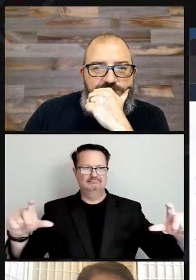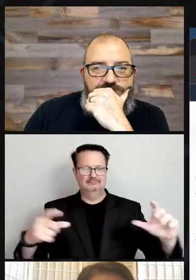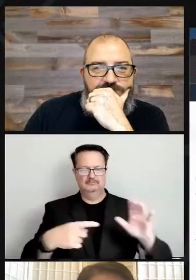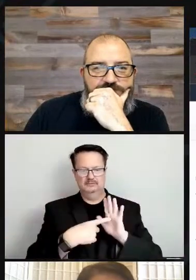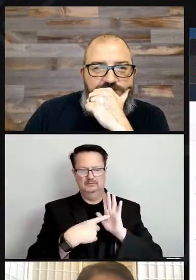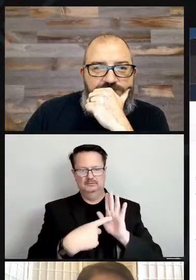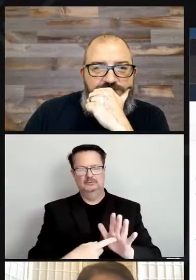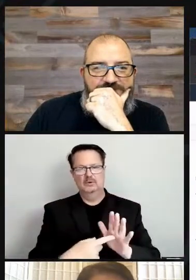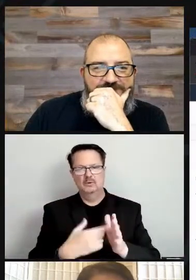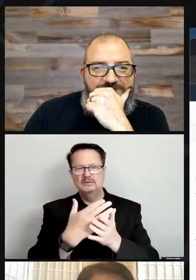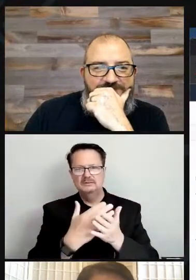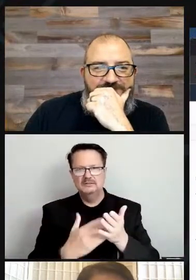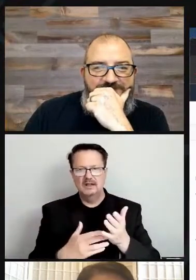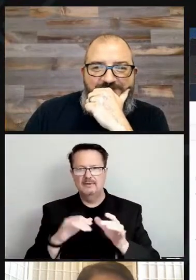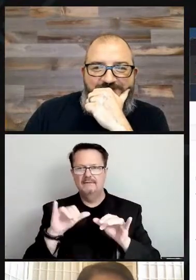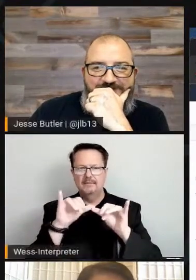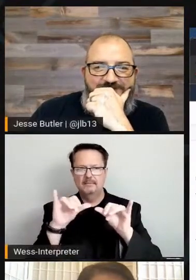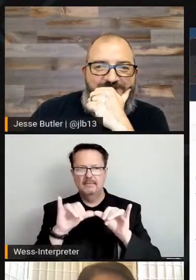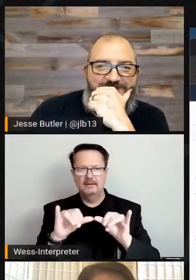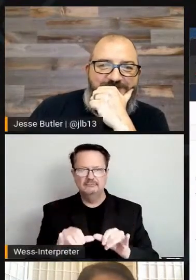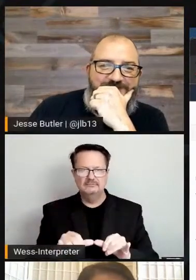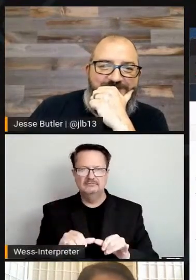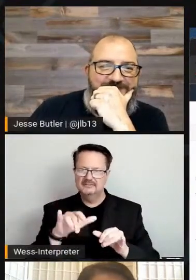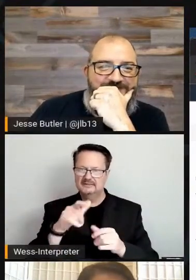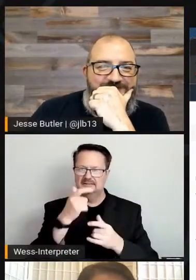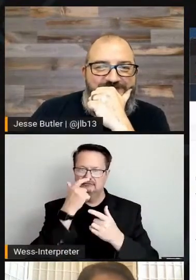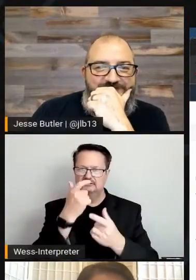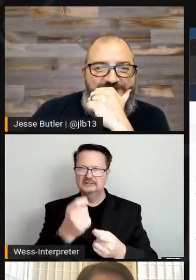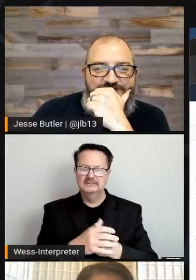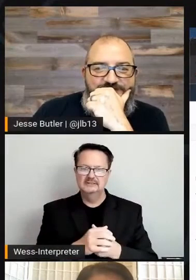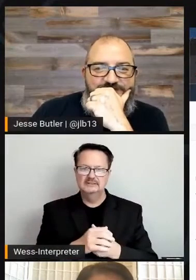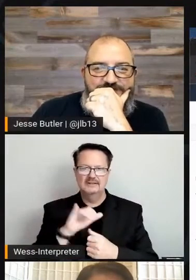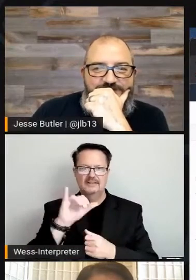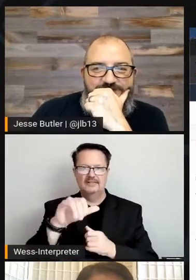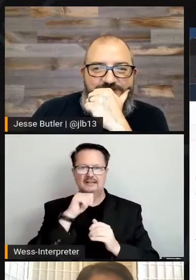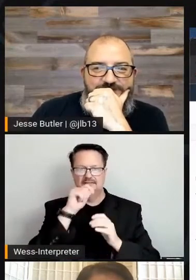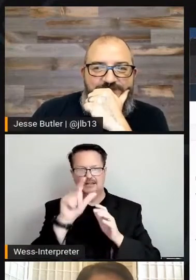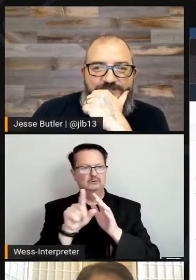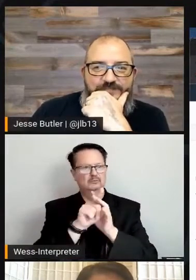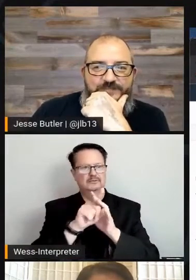some of the metrics. This is also interesting that it's not showing up yet.